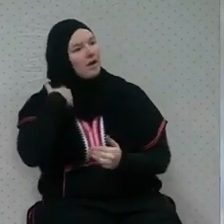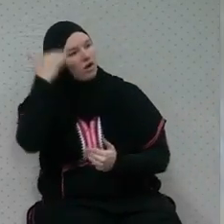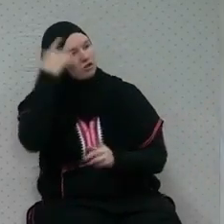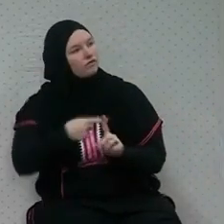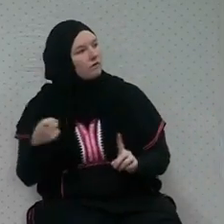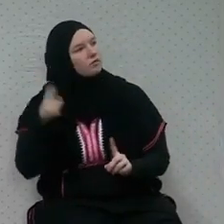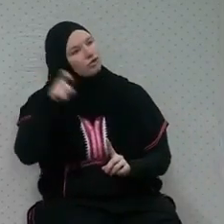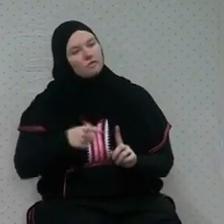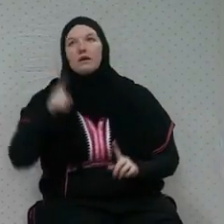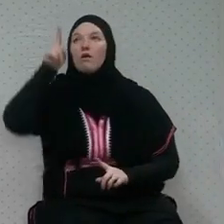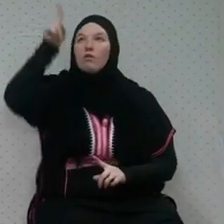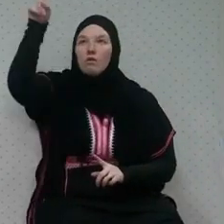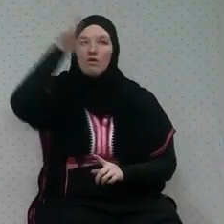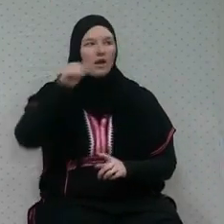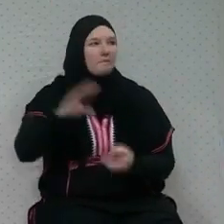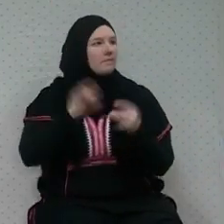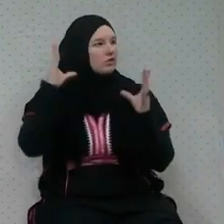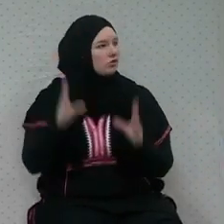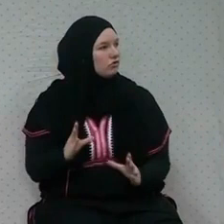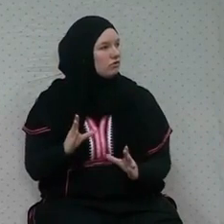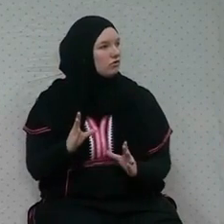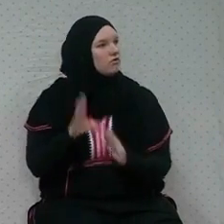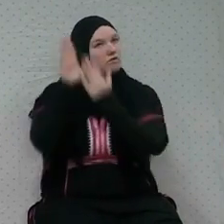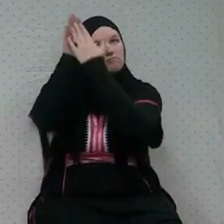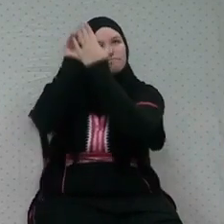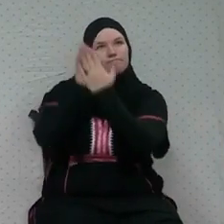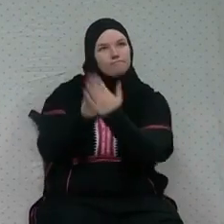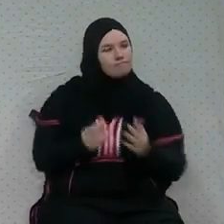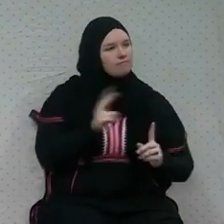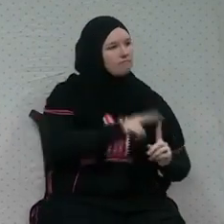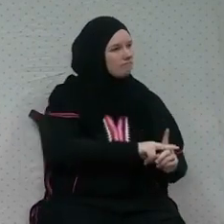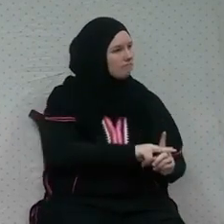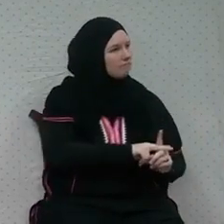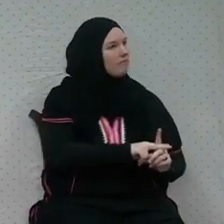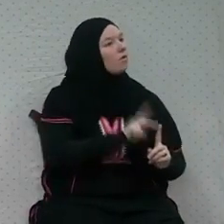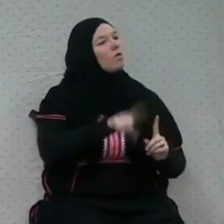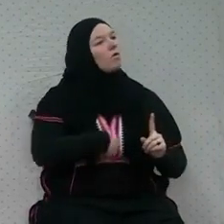which should be Allah and His Messenger. So when it comes to